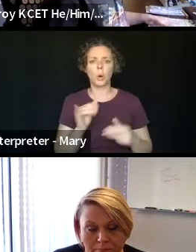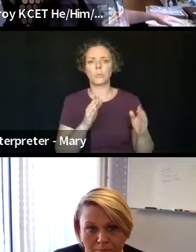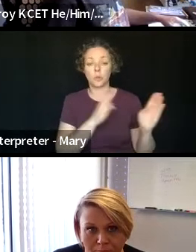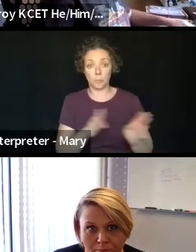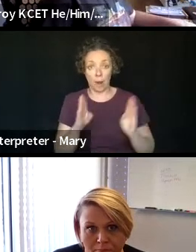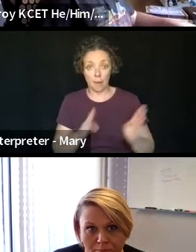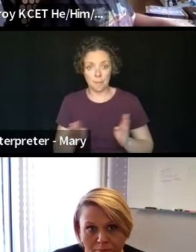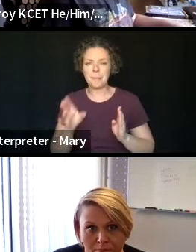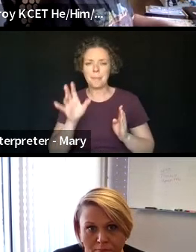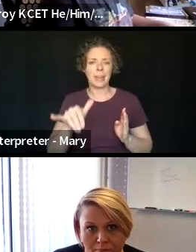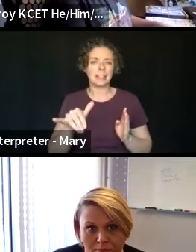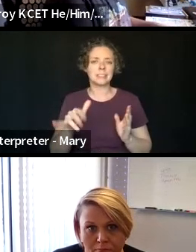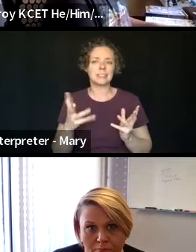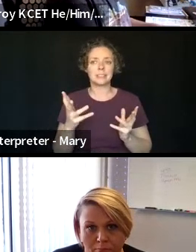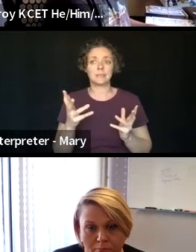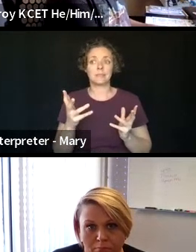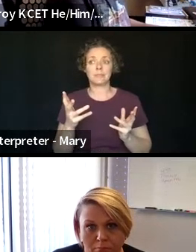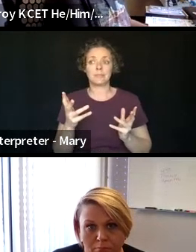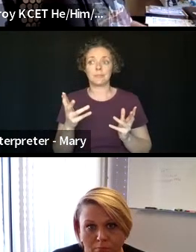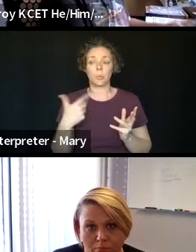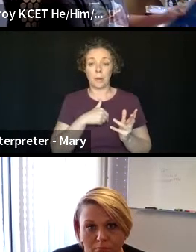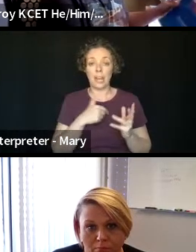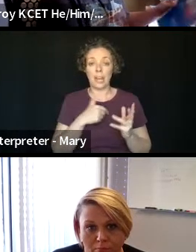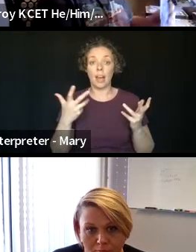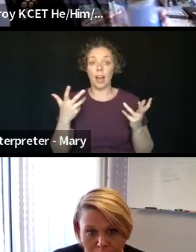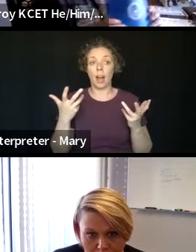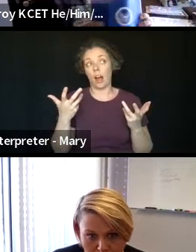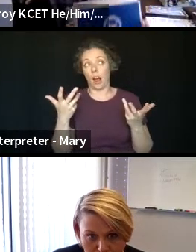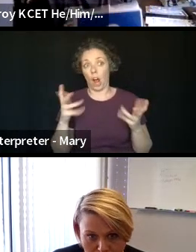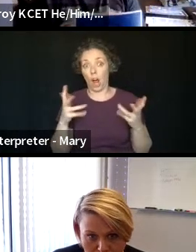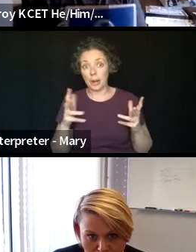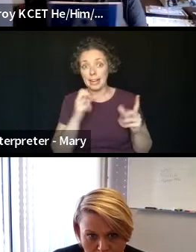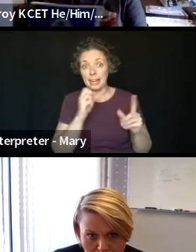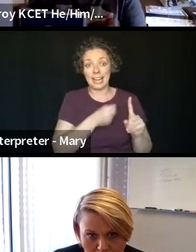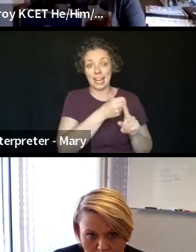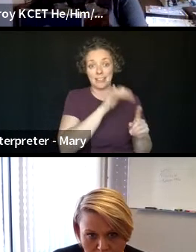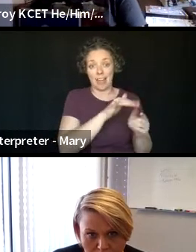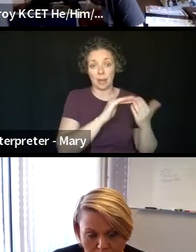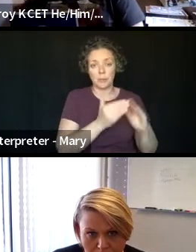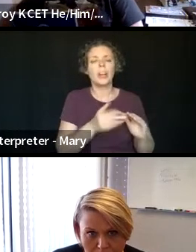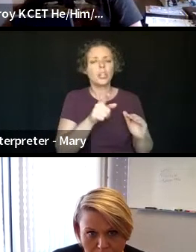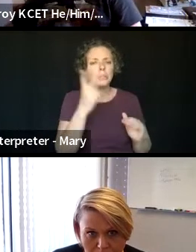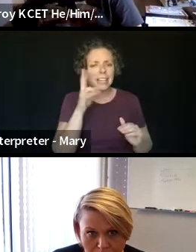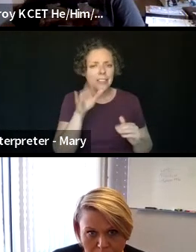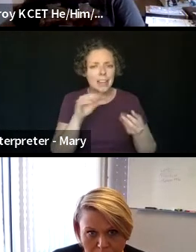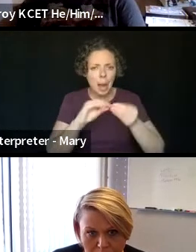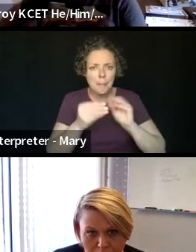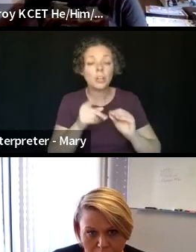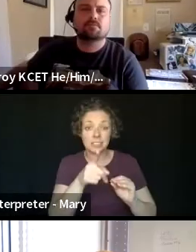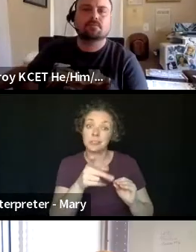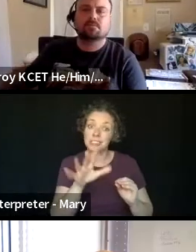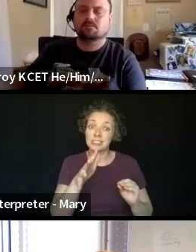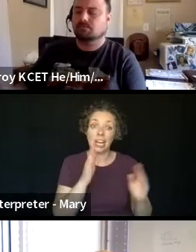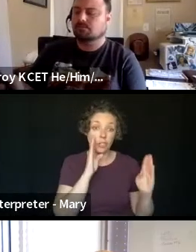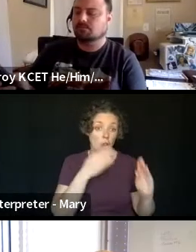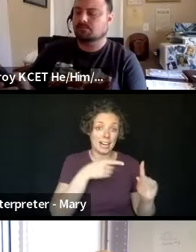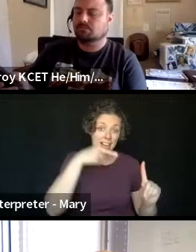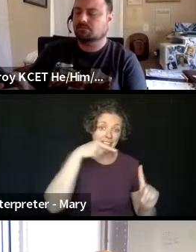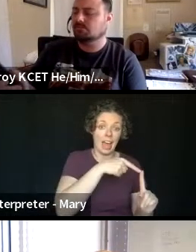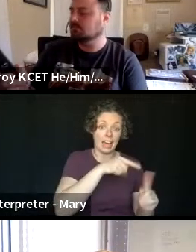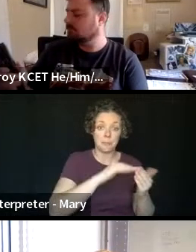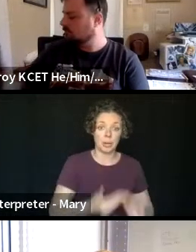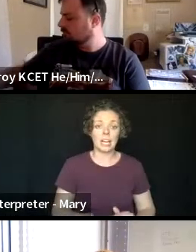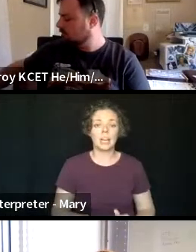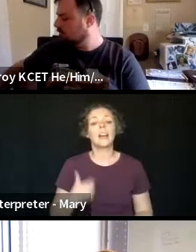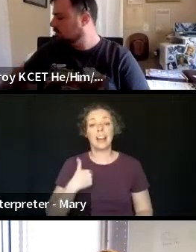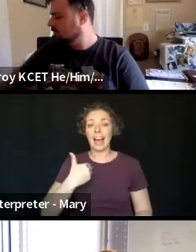a community that we want to hit, that as you see in the statistics, that it was targeting. I had a few patients